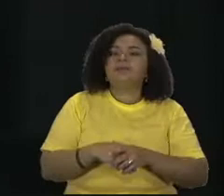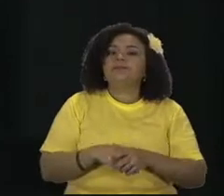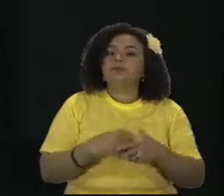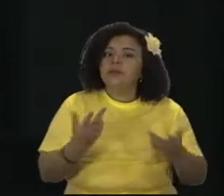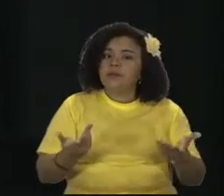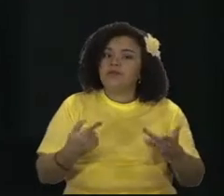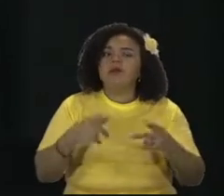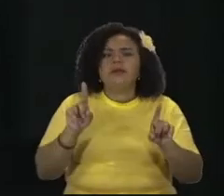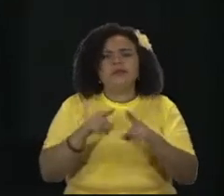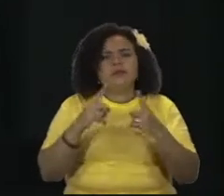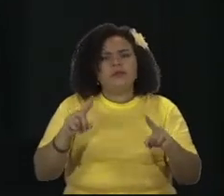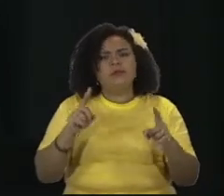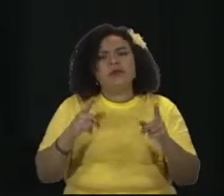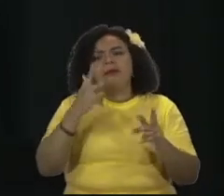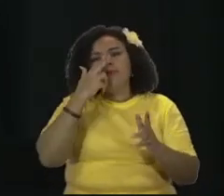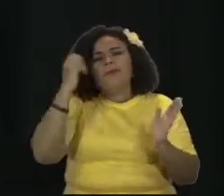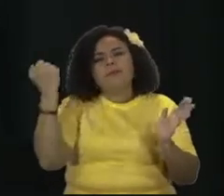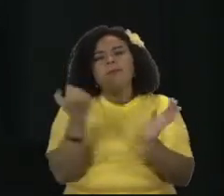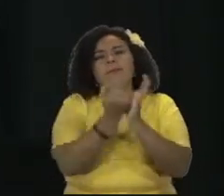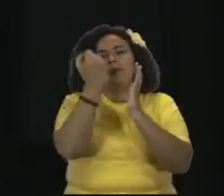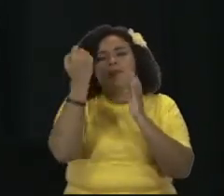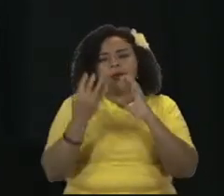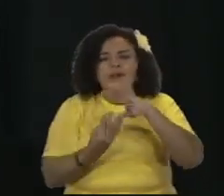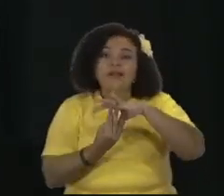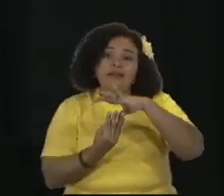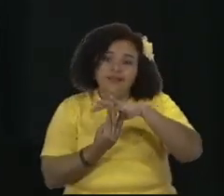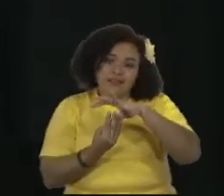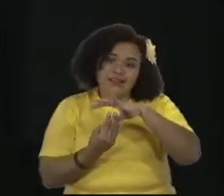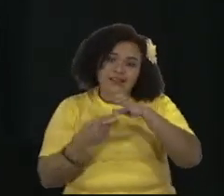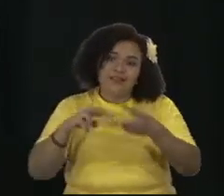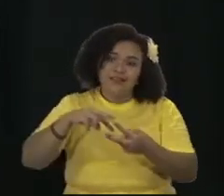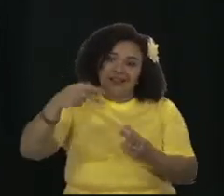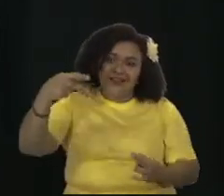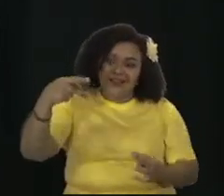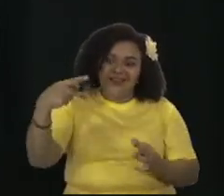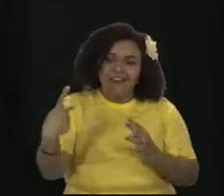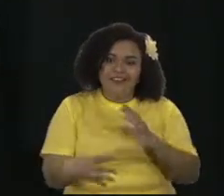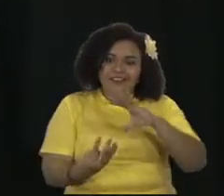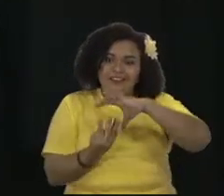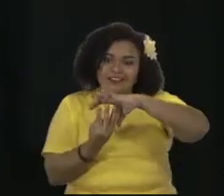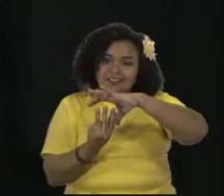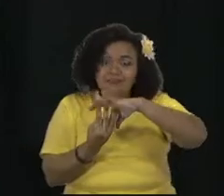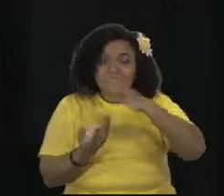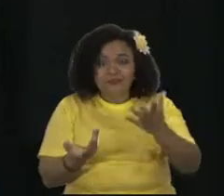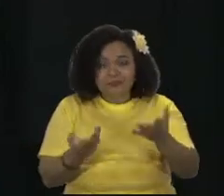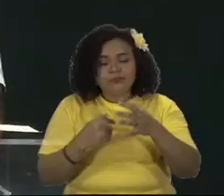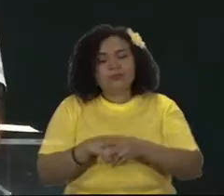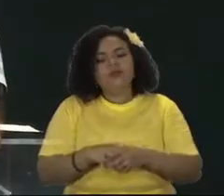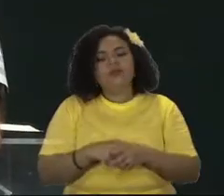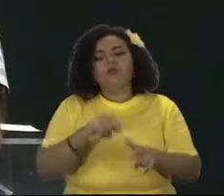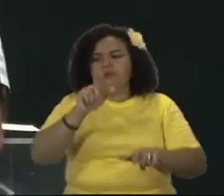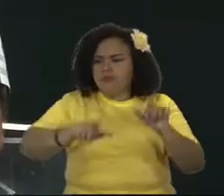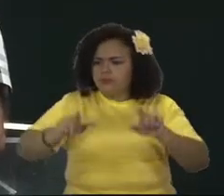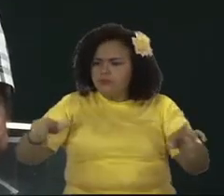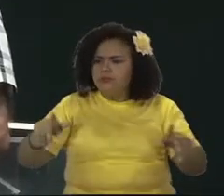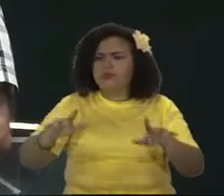But it was a song that marked us because it's part of our DNA. We want to do our